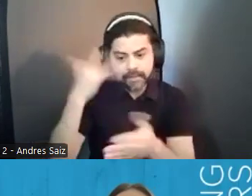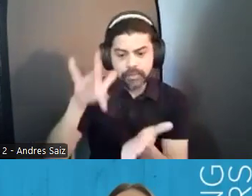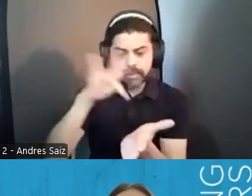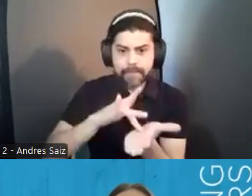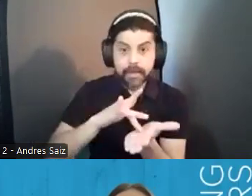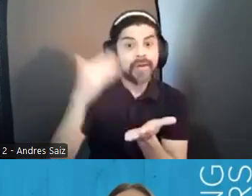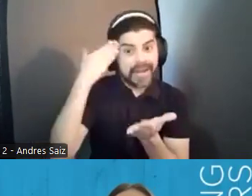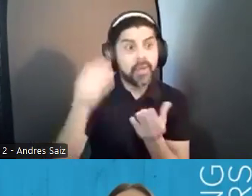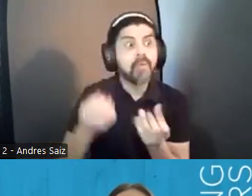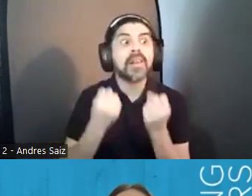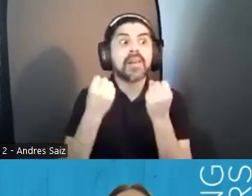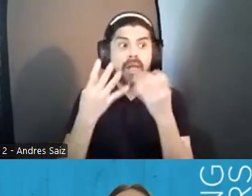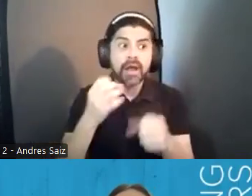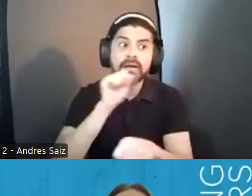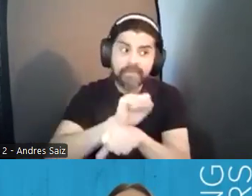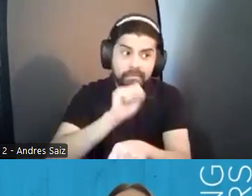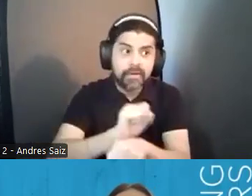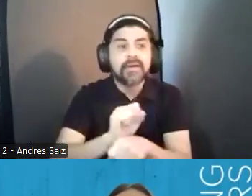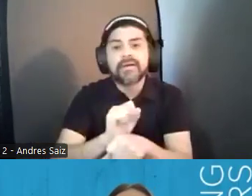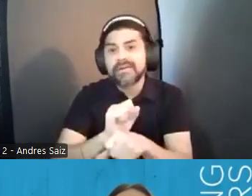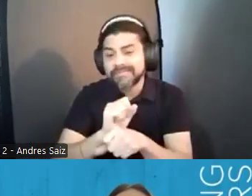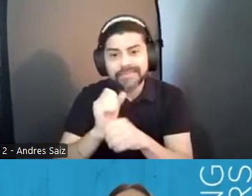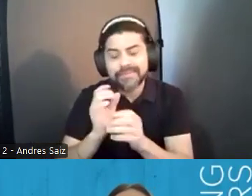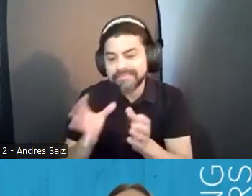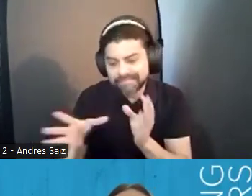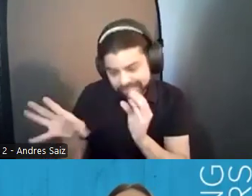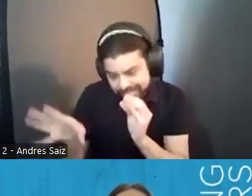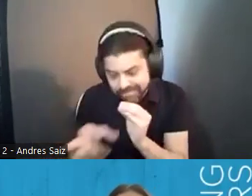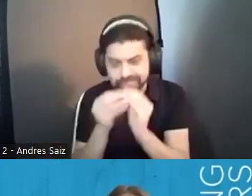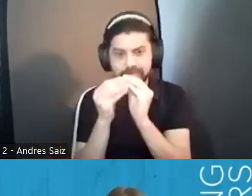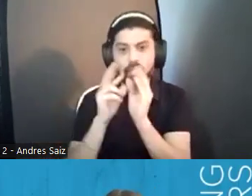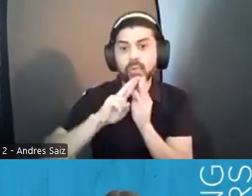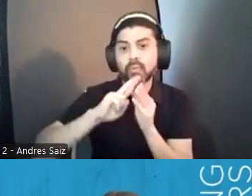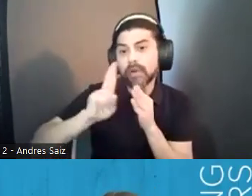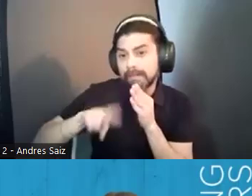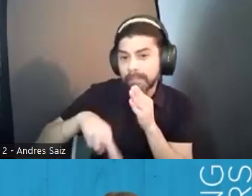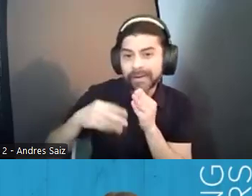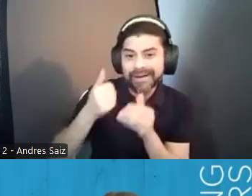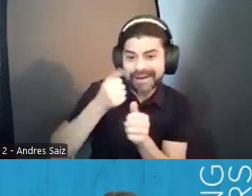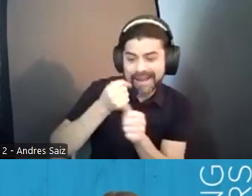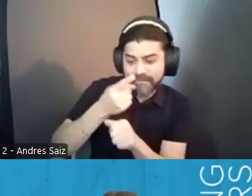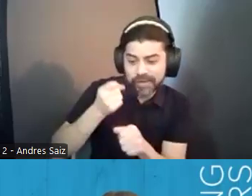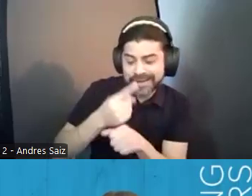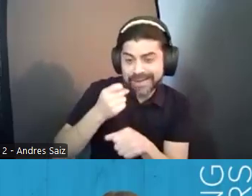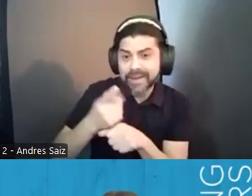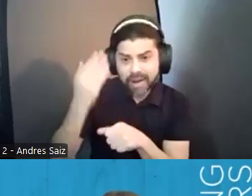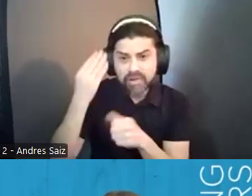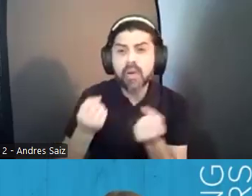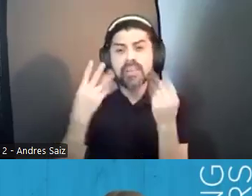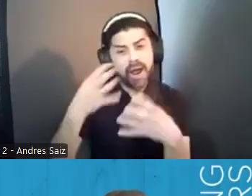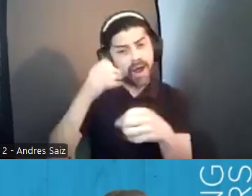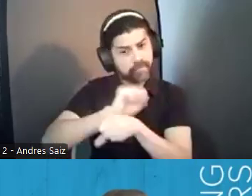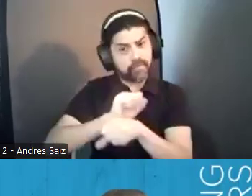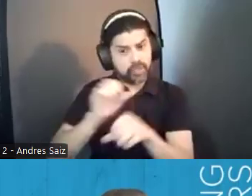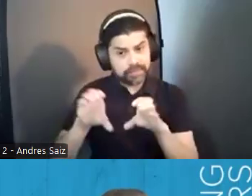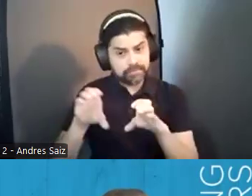together the annual report every year. There really is a tremendous amount of work being done. But I guess I want